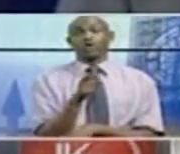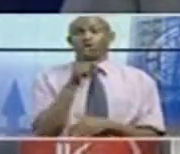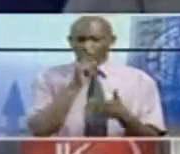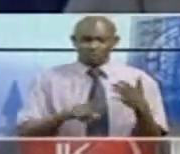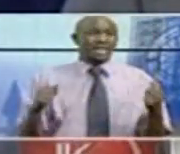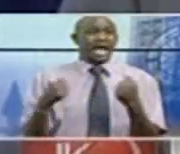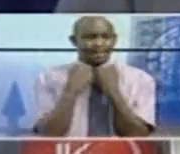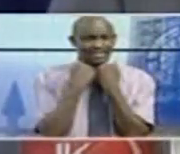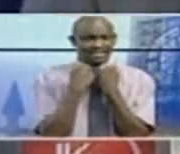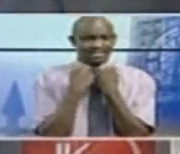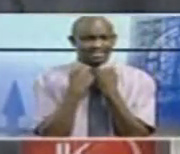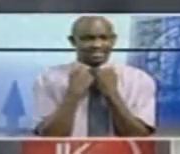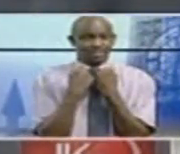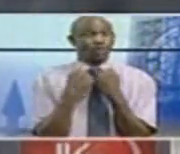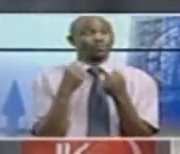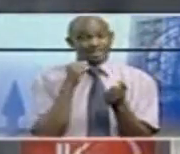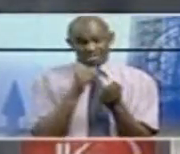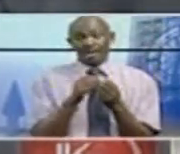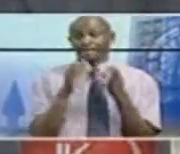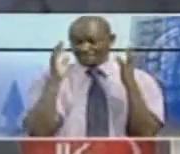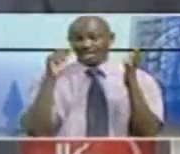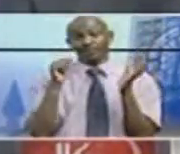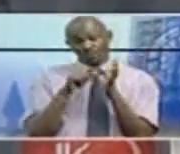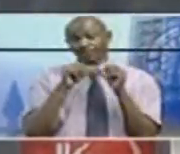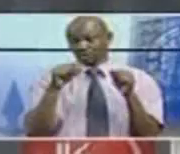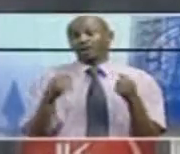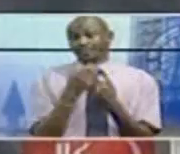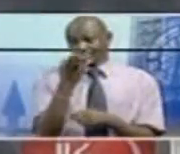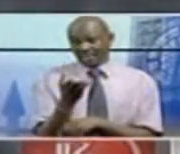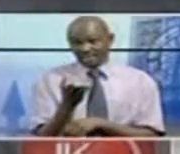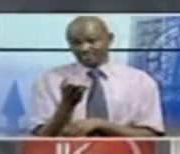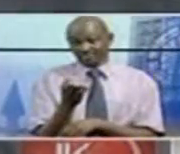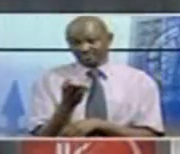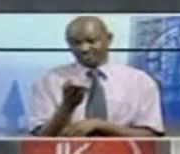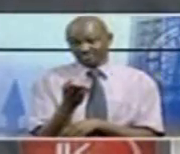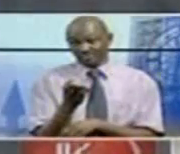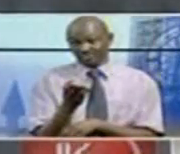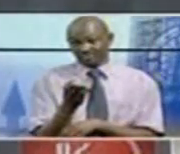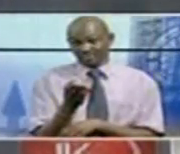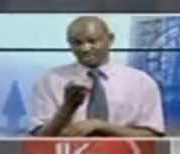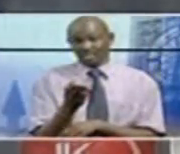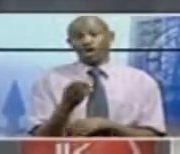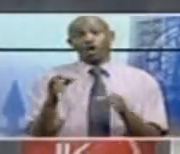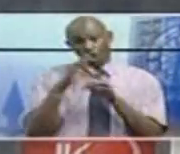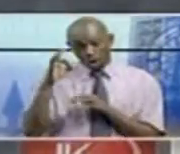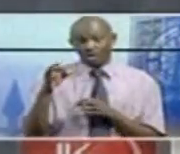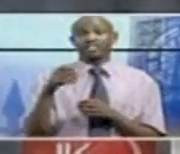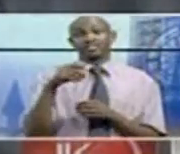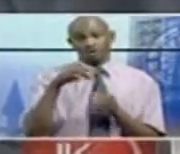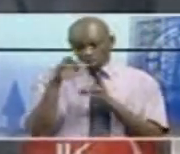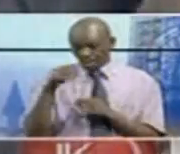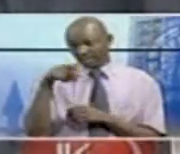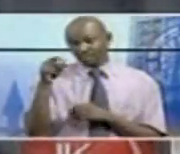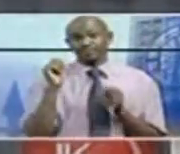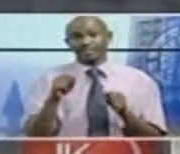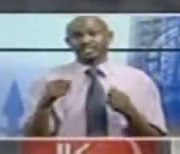become a big problem, and it remains so now, at least for court coalition, is